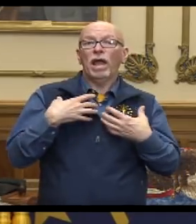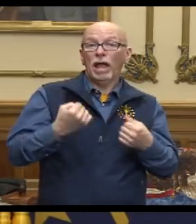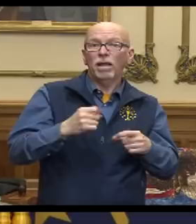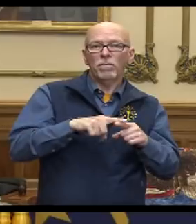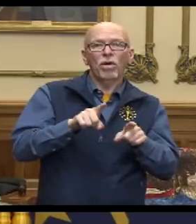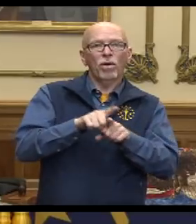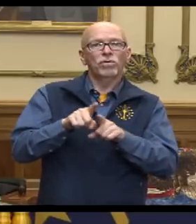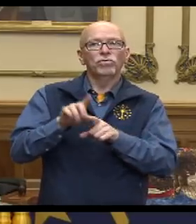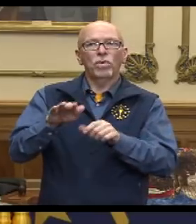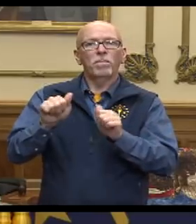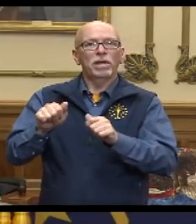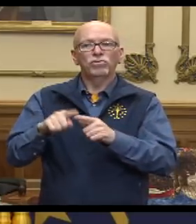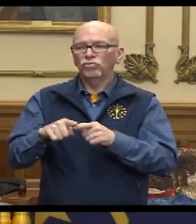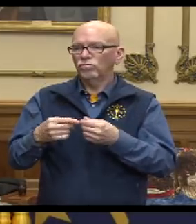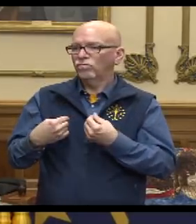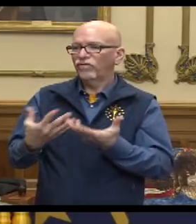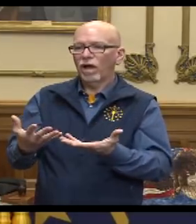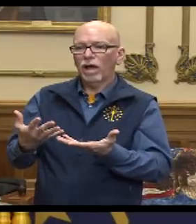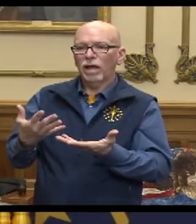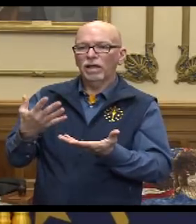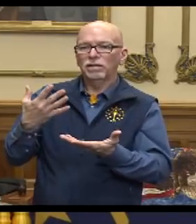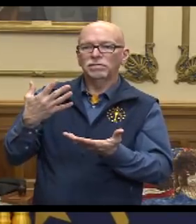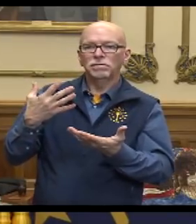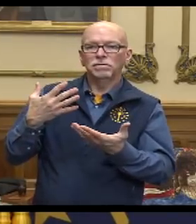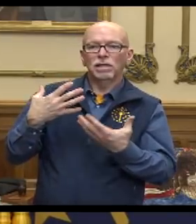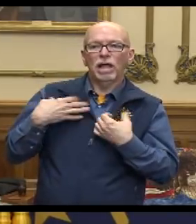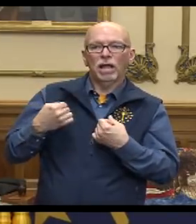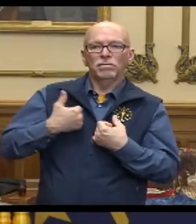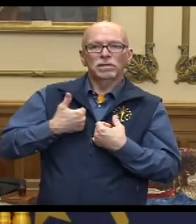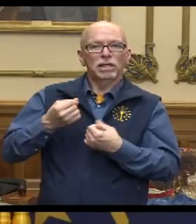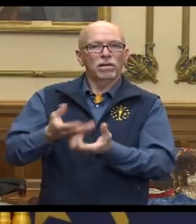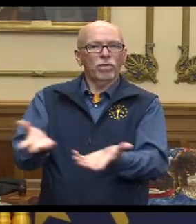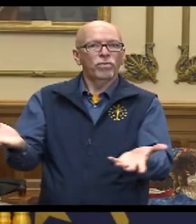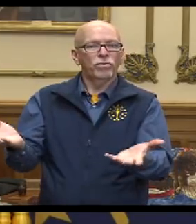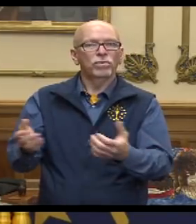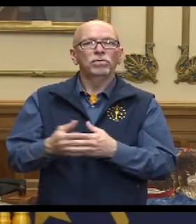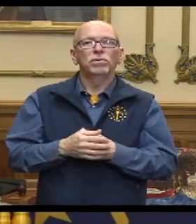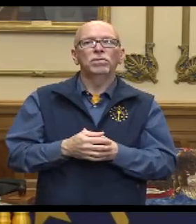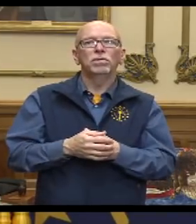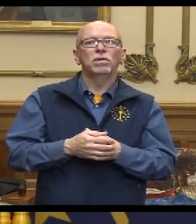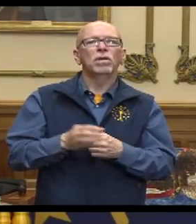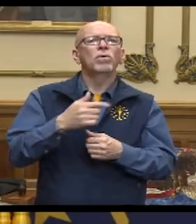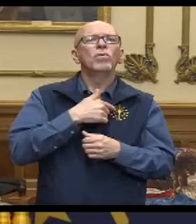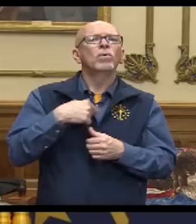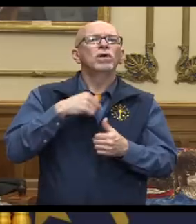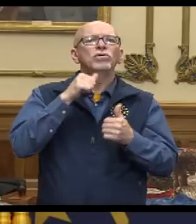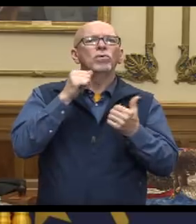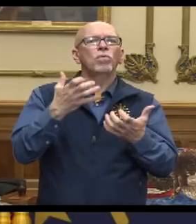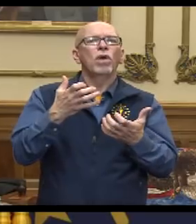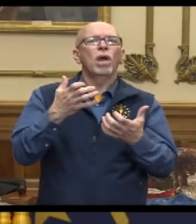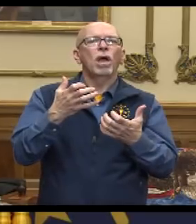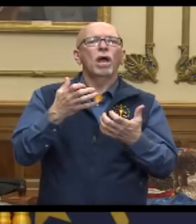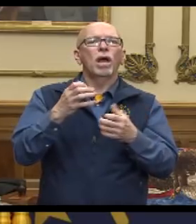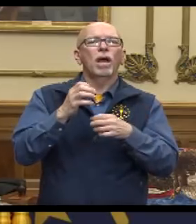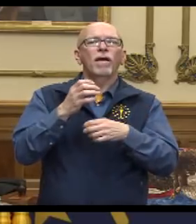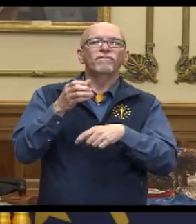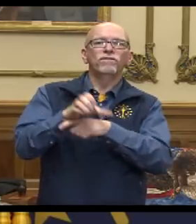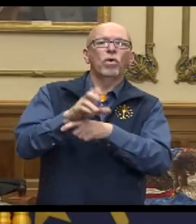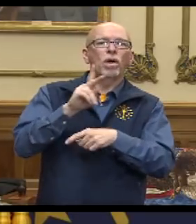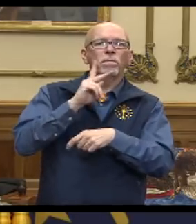your ability to provide yourself for good health. And what we don't want to do is entice people to go